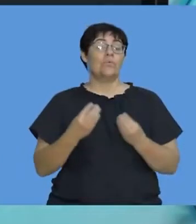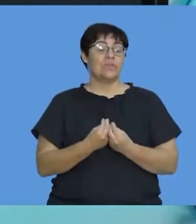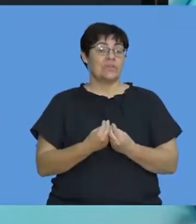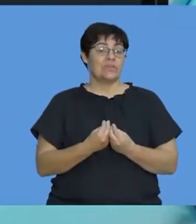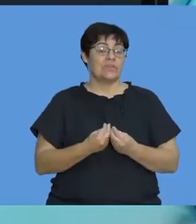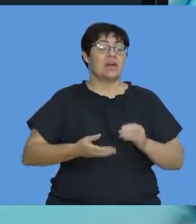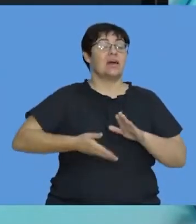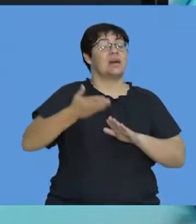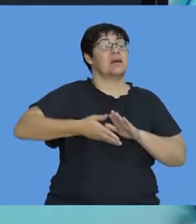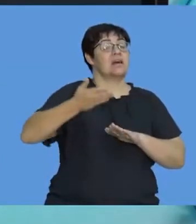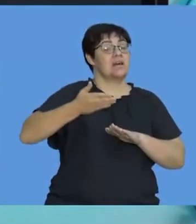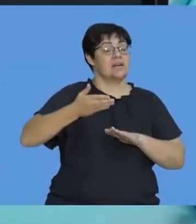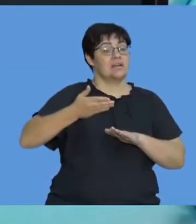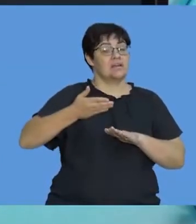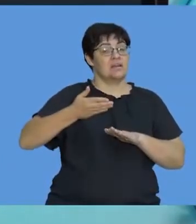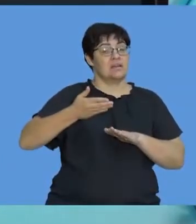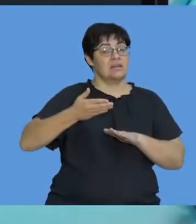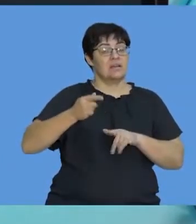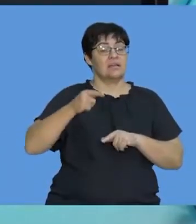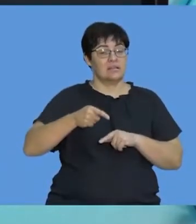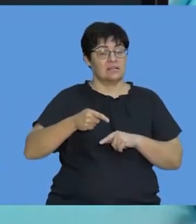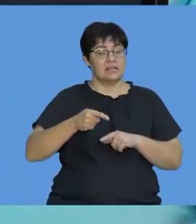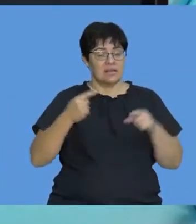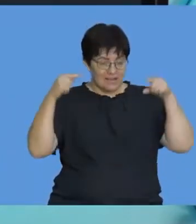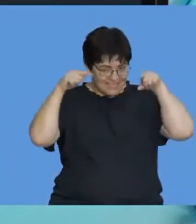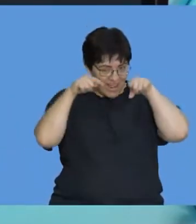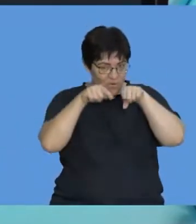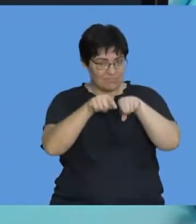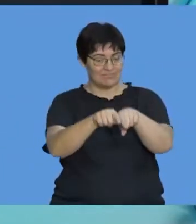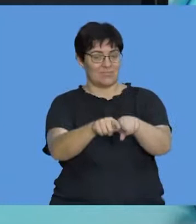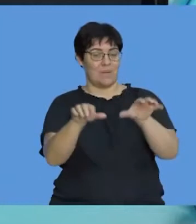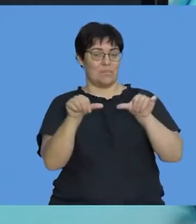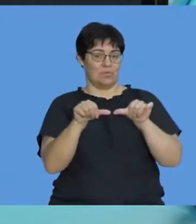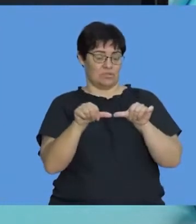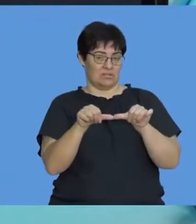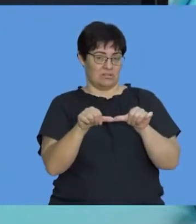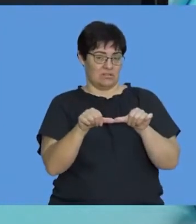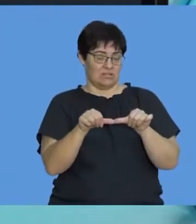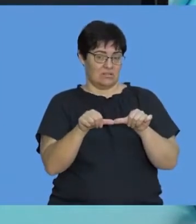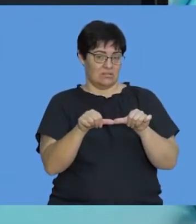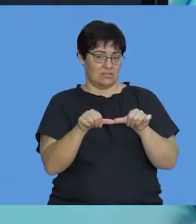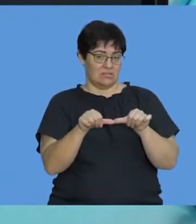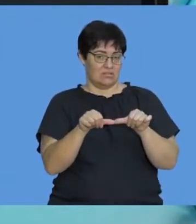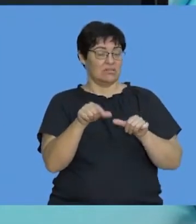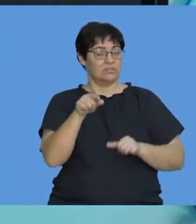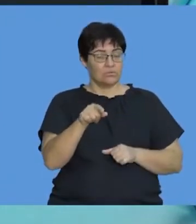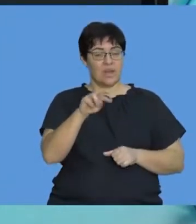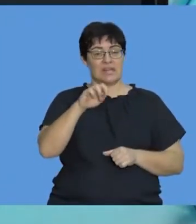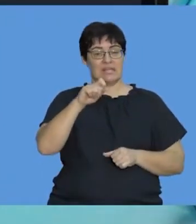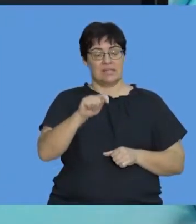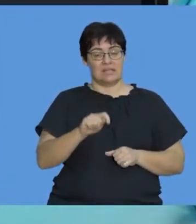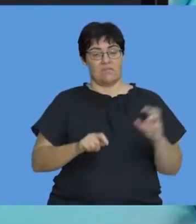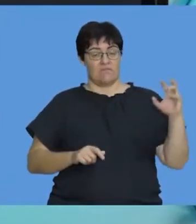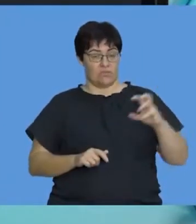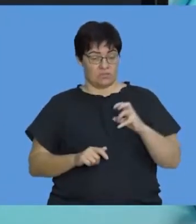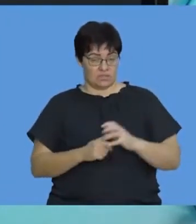acceleration that is directly proportional to the net force